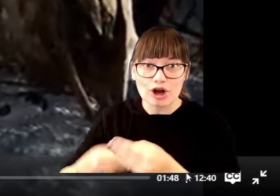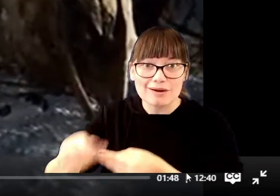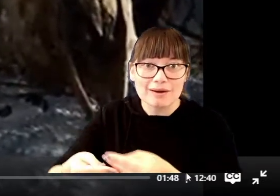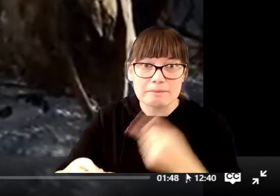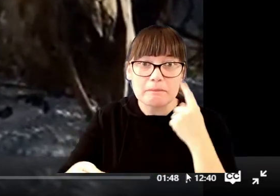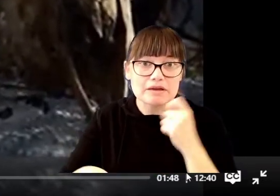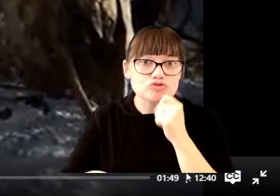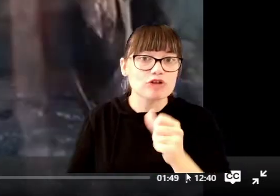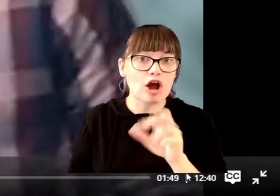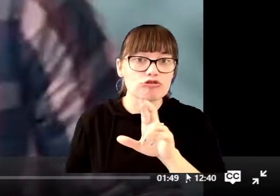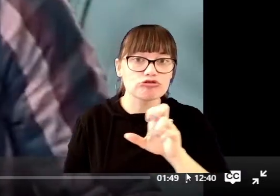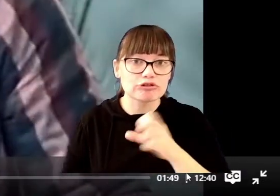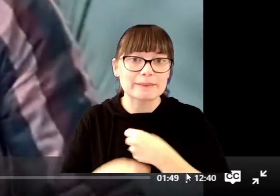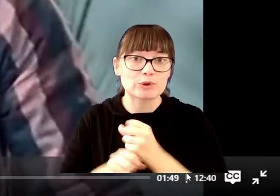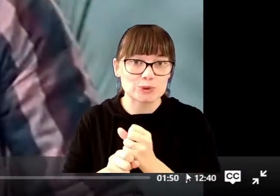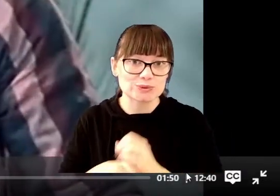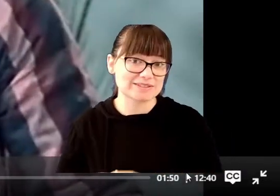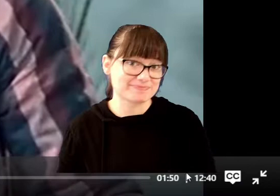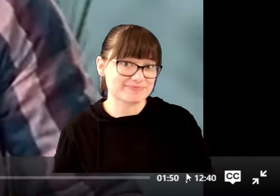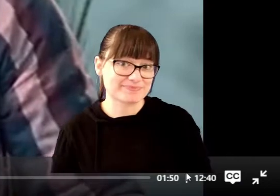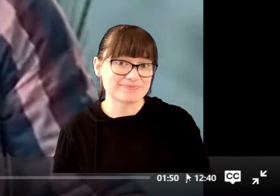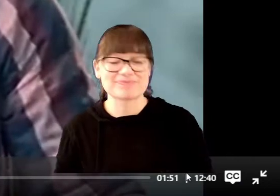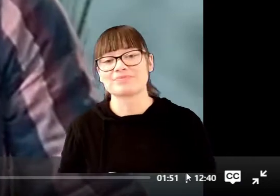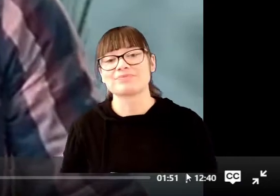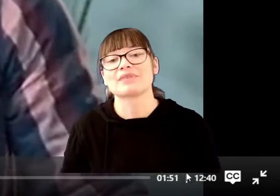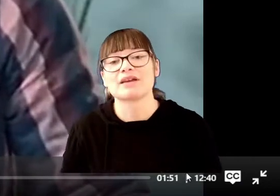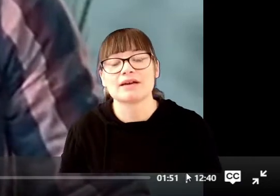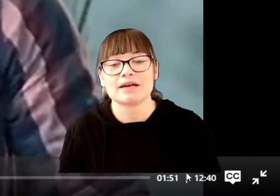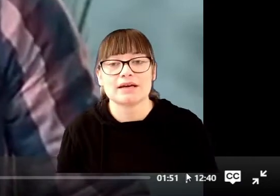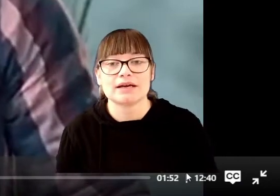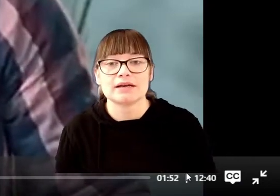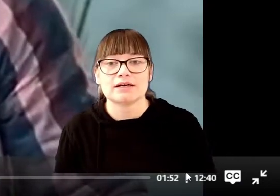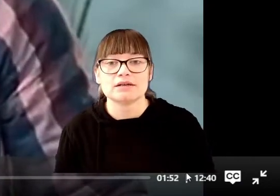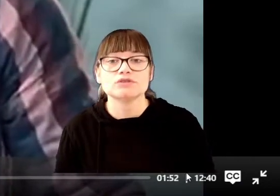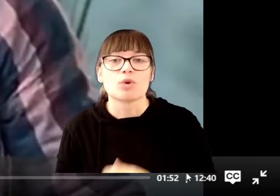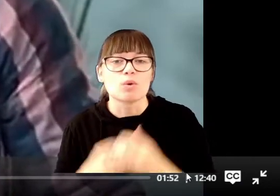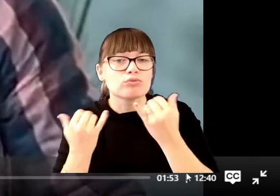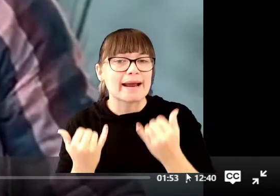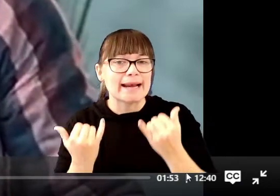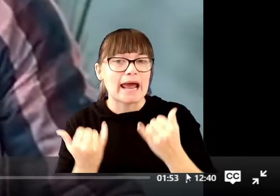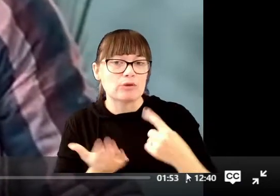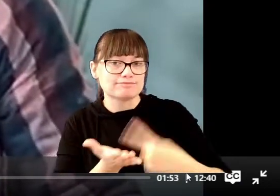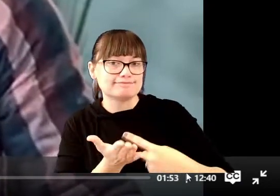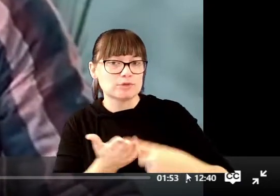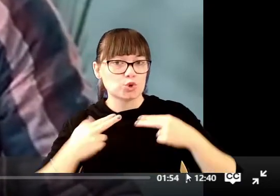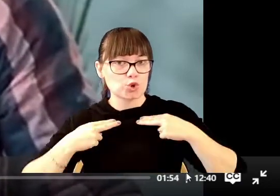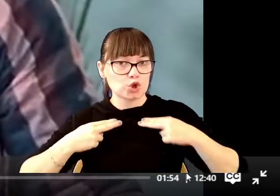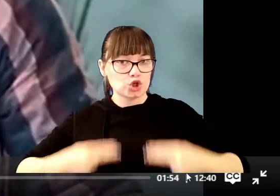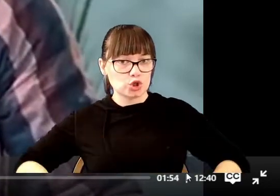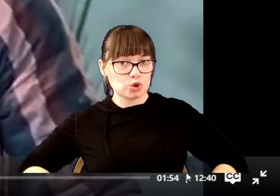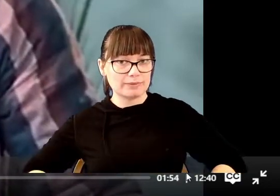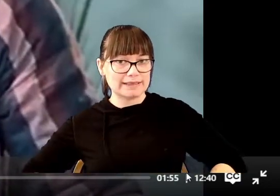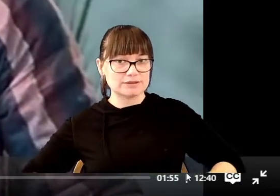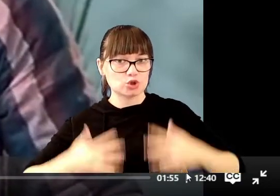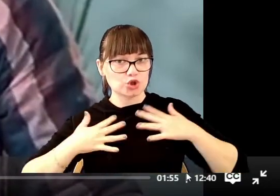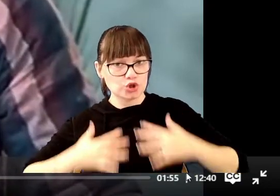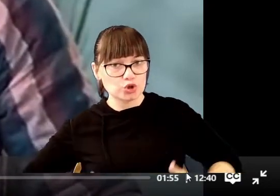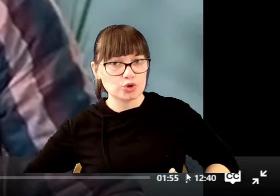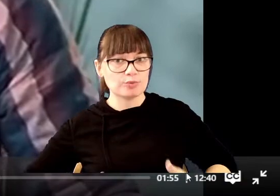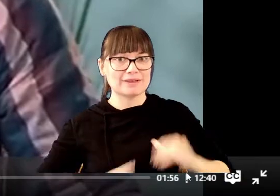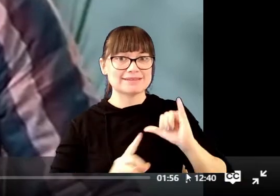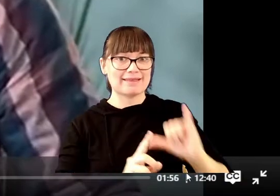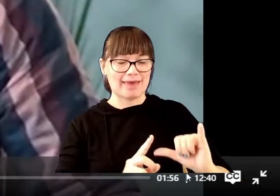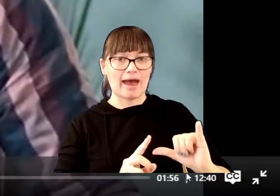reproduce. So for the most of this, we're going to be talking about humans and just stick with kind of humans and their chromosome